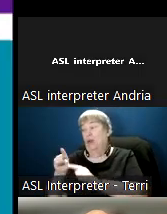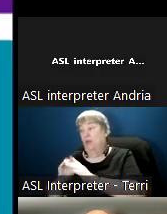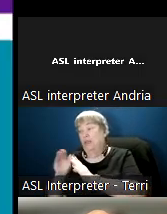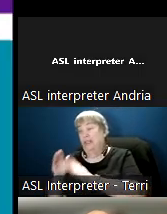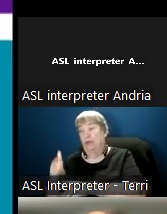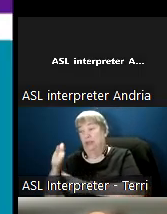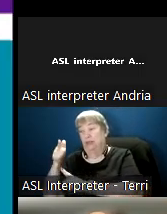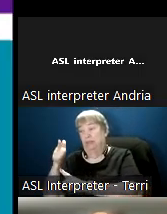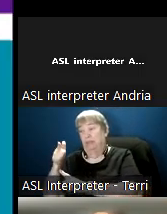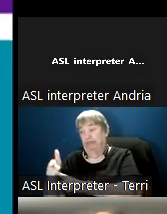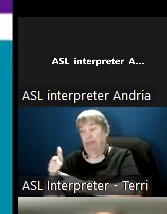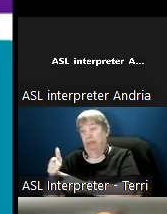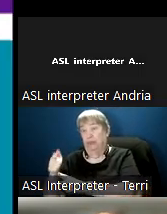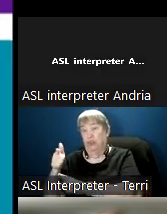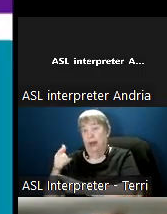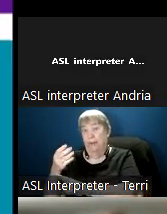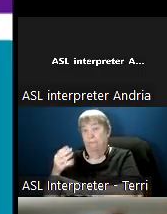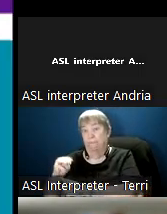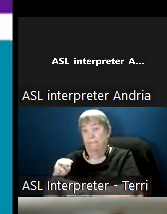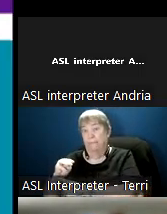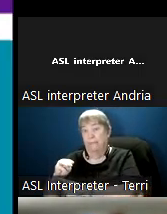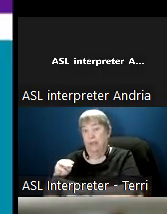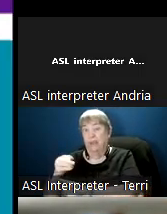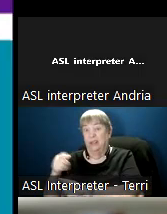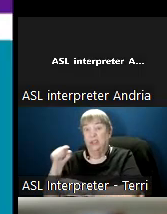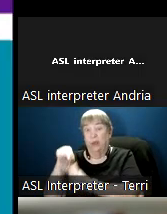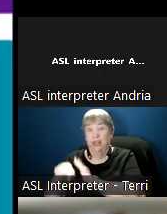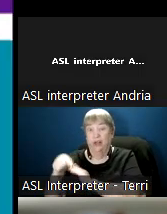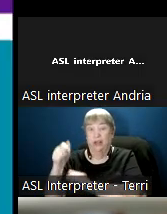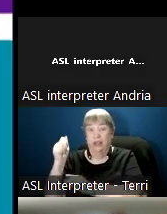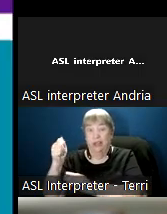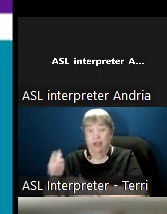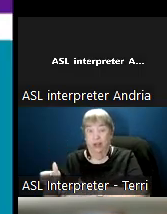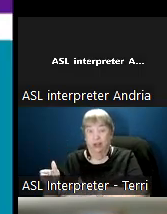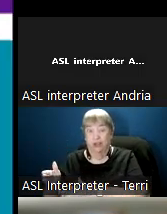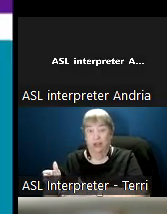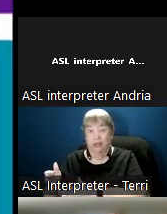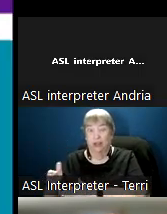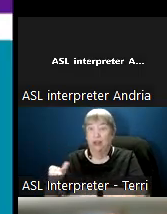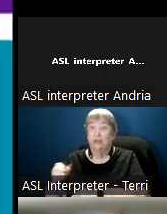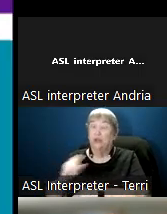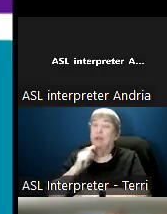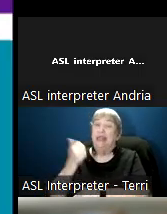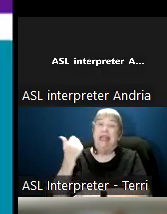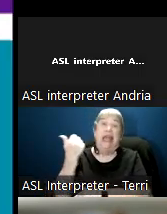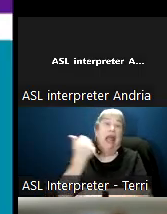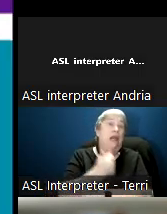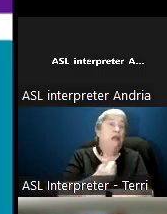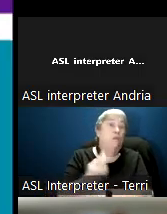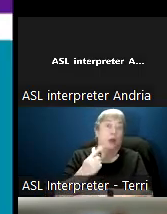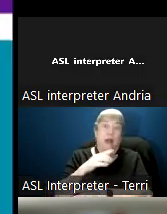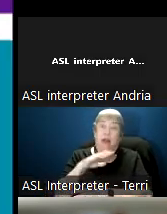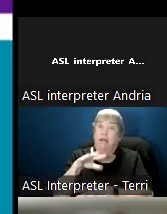him. So, you know, we realize that anybody who is in this field